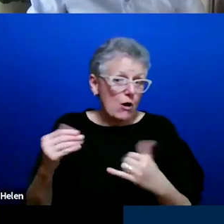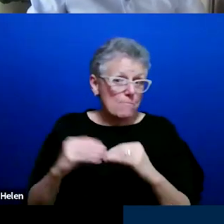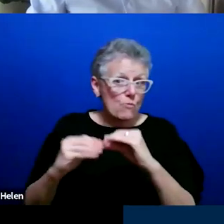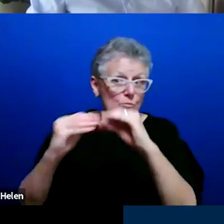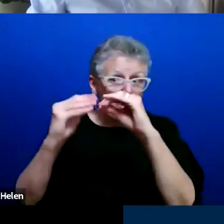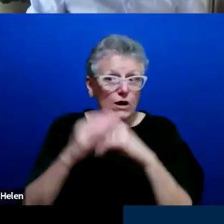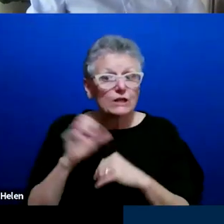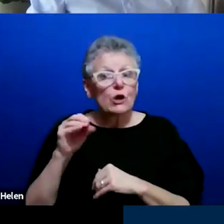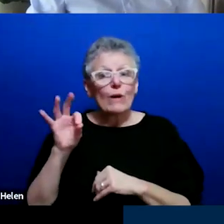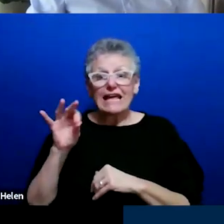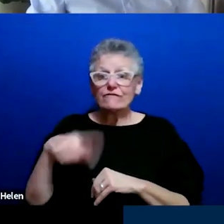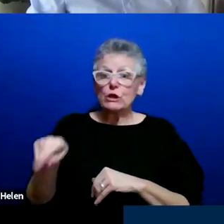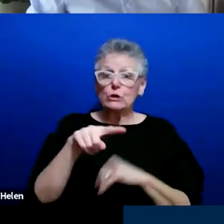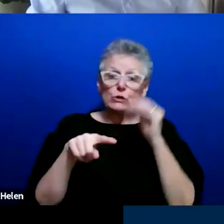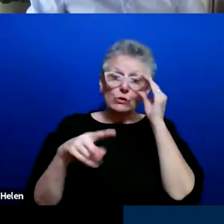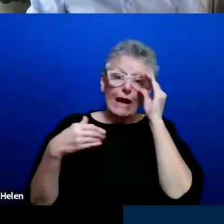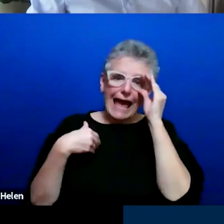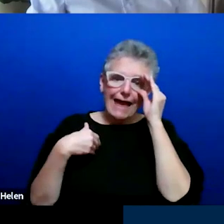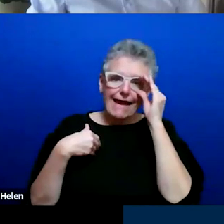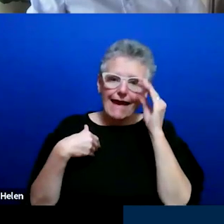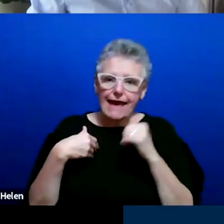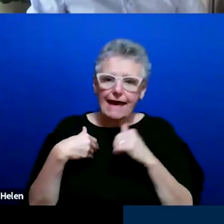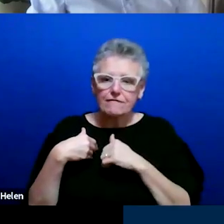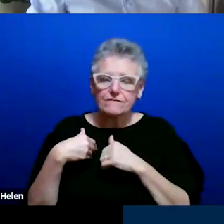So if you